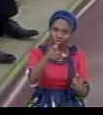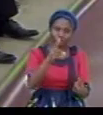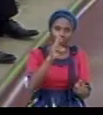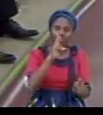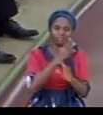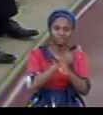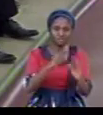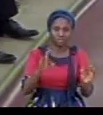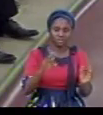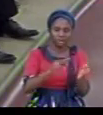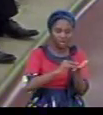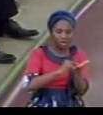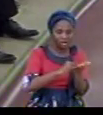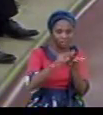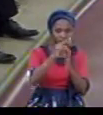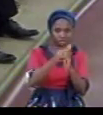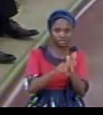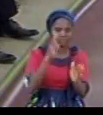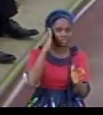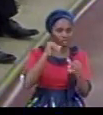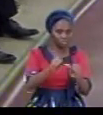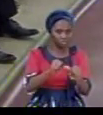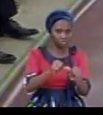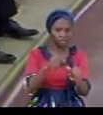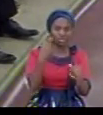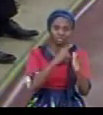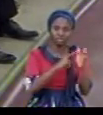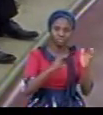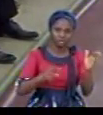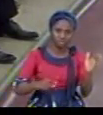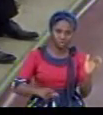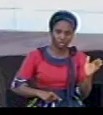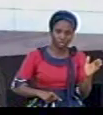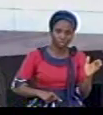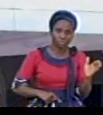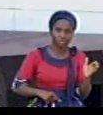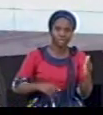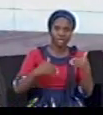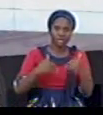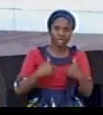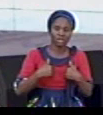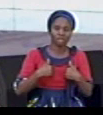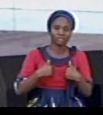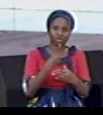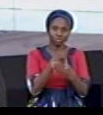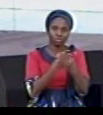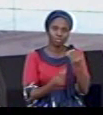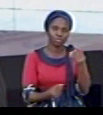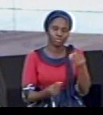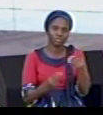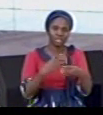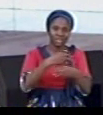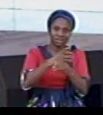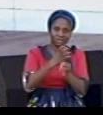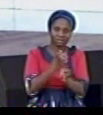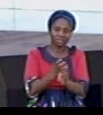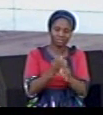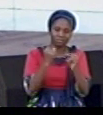Righteousness will continue. The Lord has both creative power and redemptive